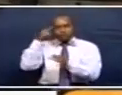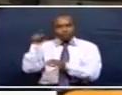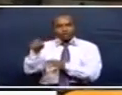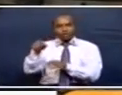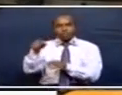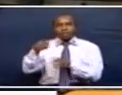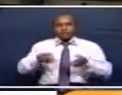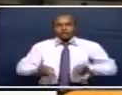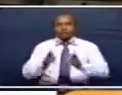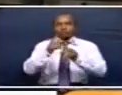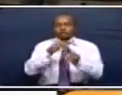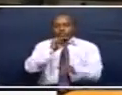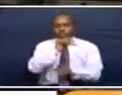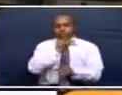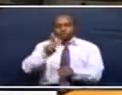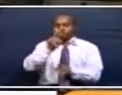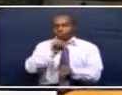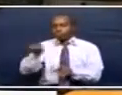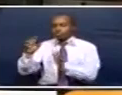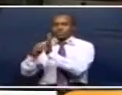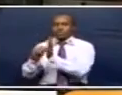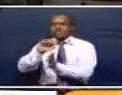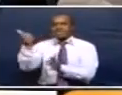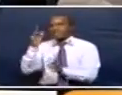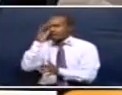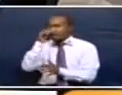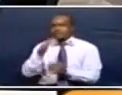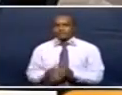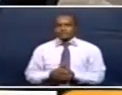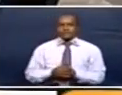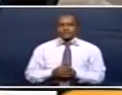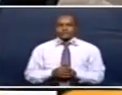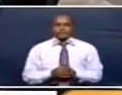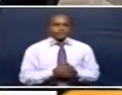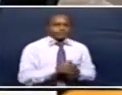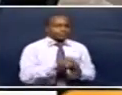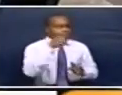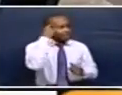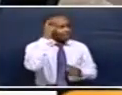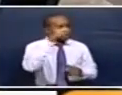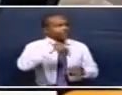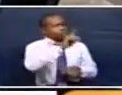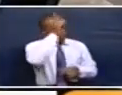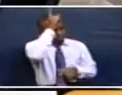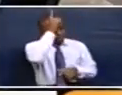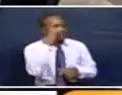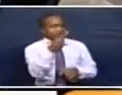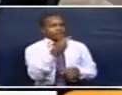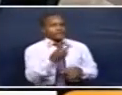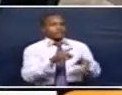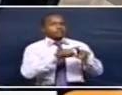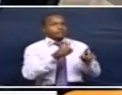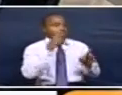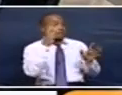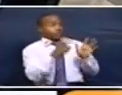road from Matu to Machakos. The rest are lies. Well, I think she needs to go to the villages and see them. But at least she acknowledges there's a